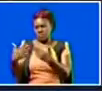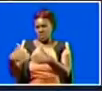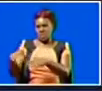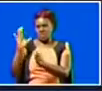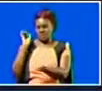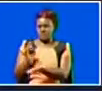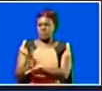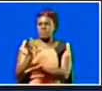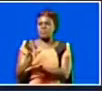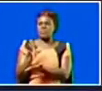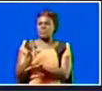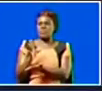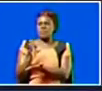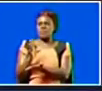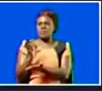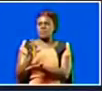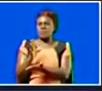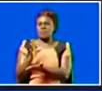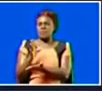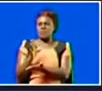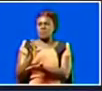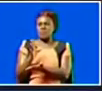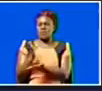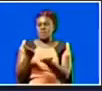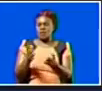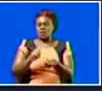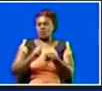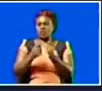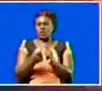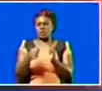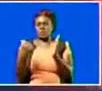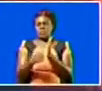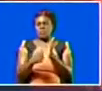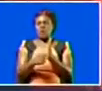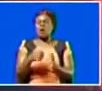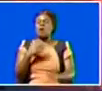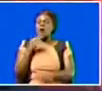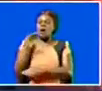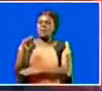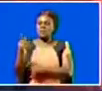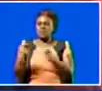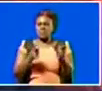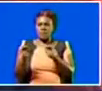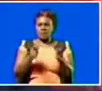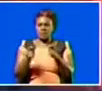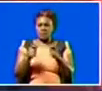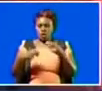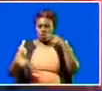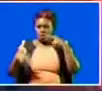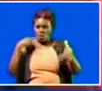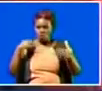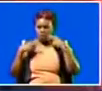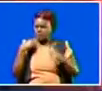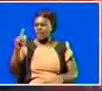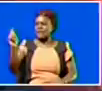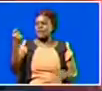to be a simple visit with her in-laws turned out to be an unpleasant trip. I would like to ask the management of Sunshine Hotel to tell